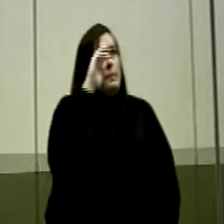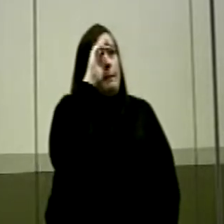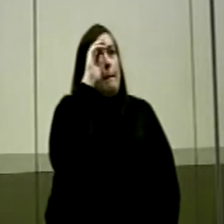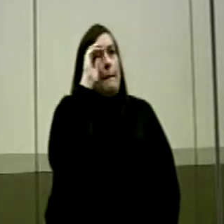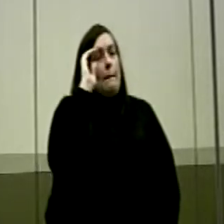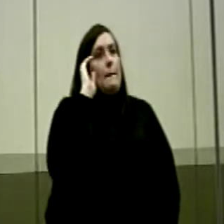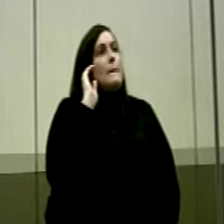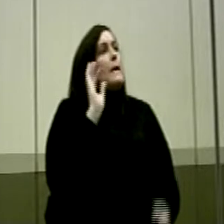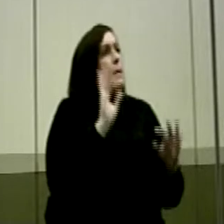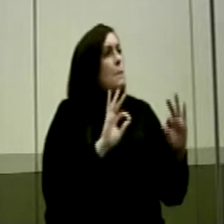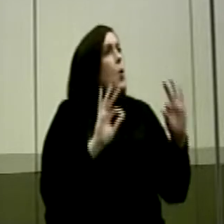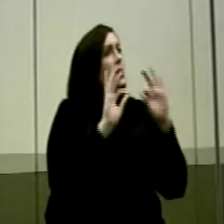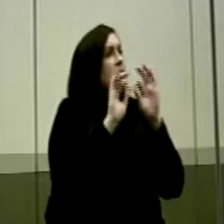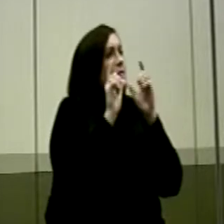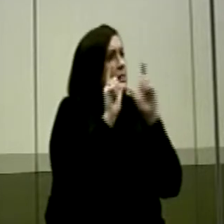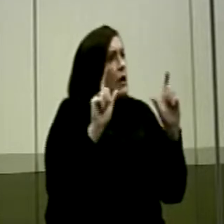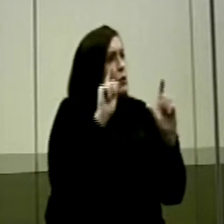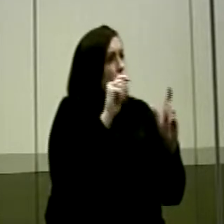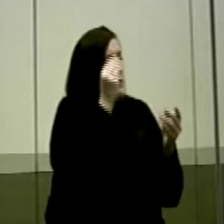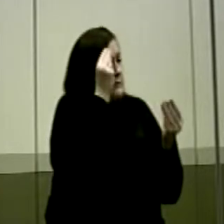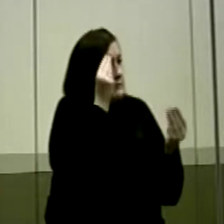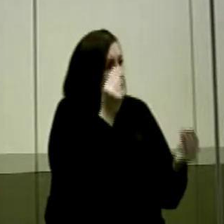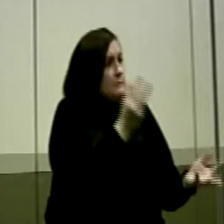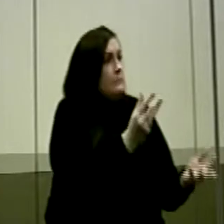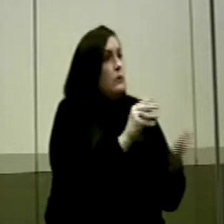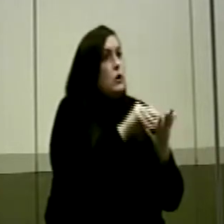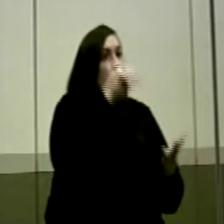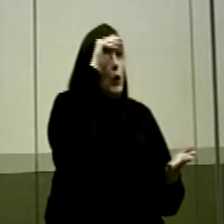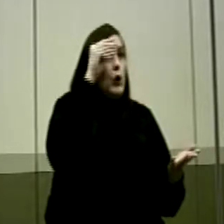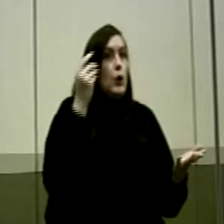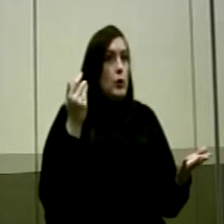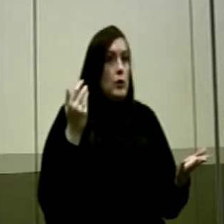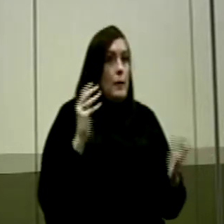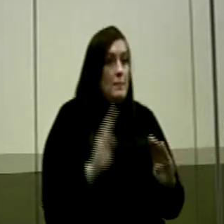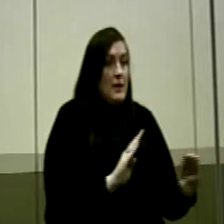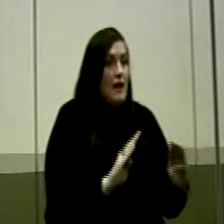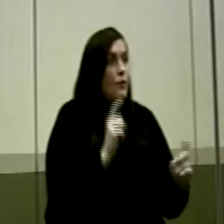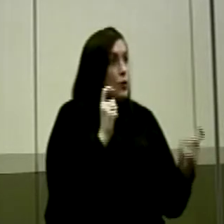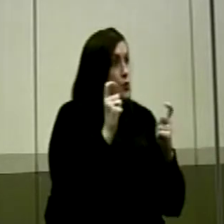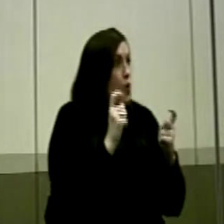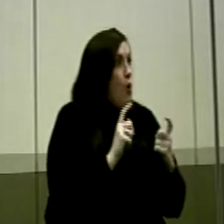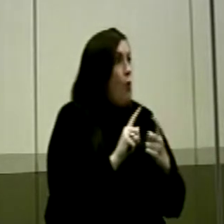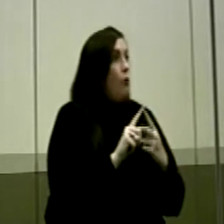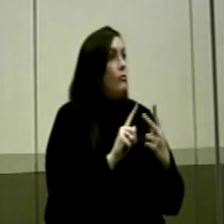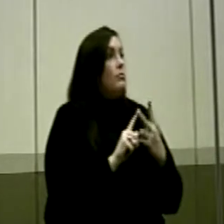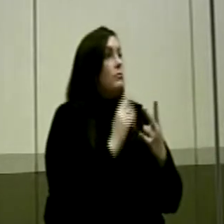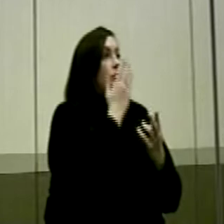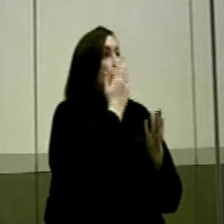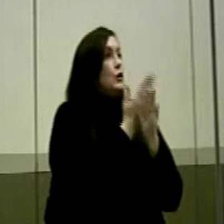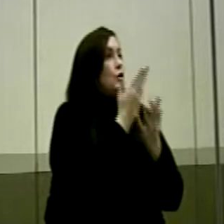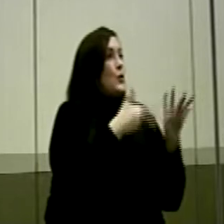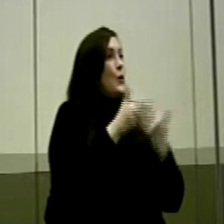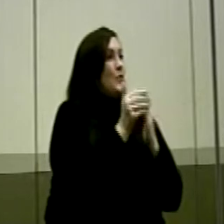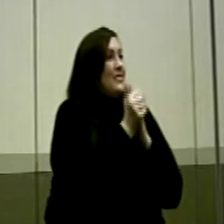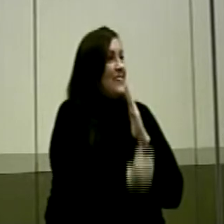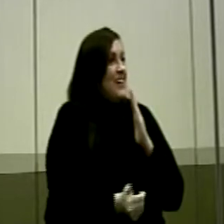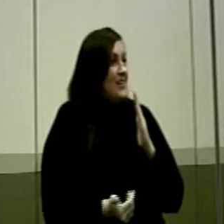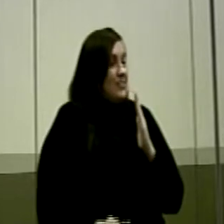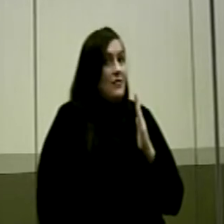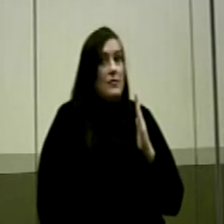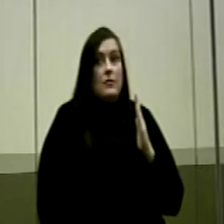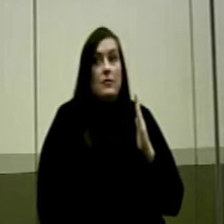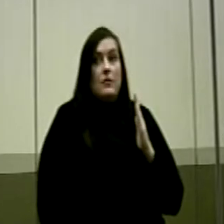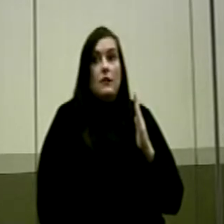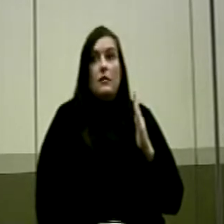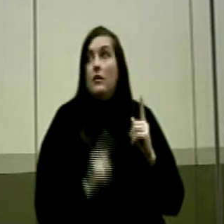importance of language, using language to learn, the behavioral control and good social skills. Yeah, so what it had here, it didn't have